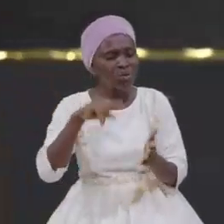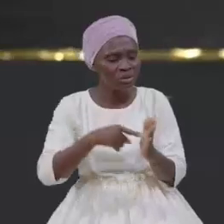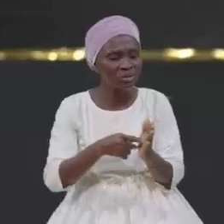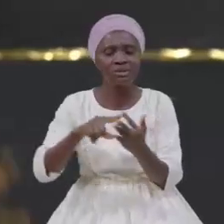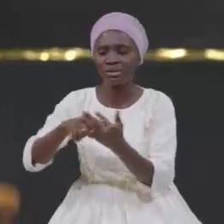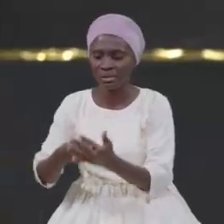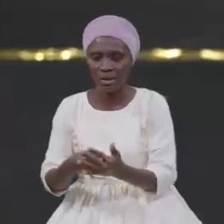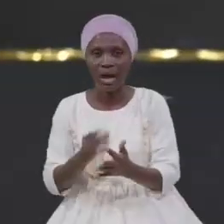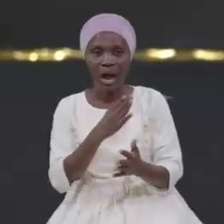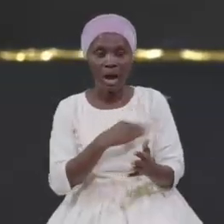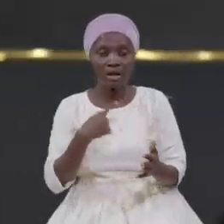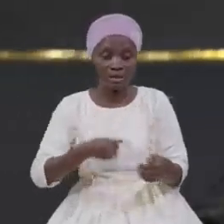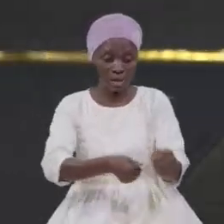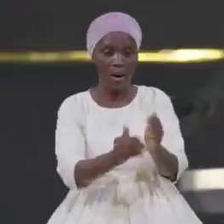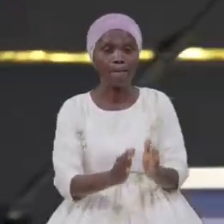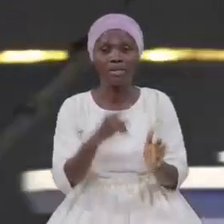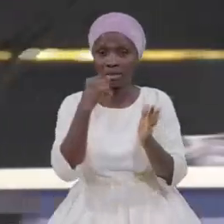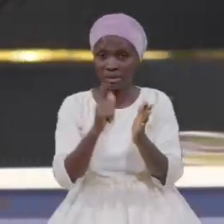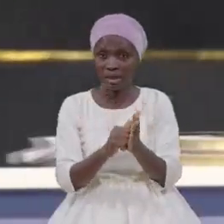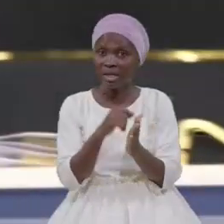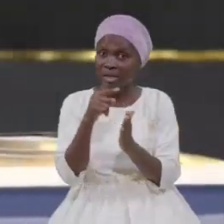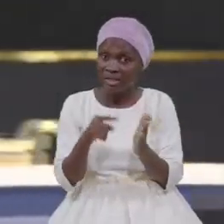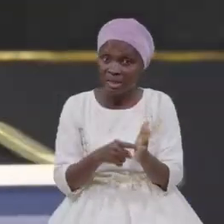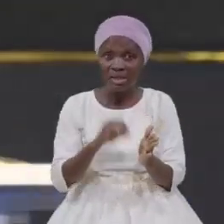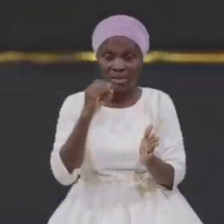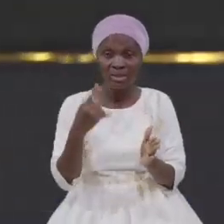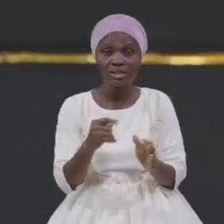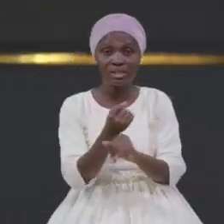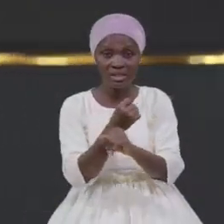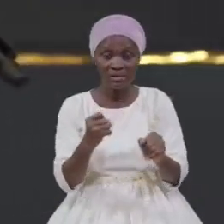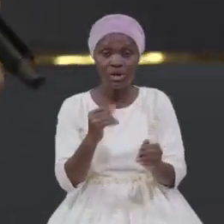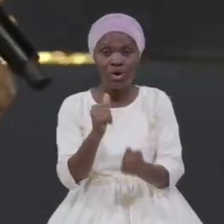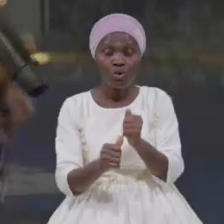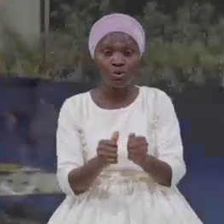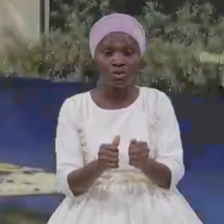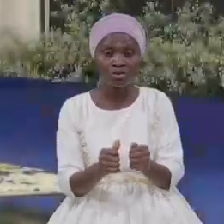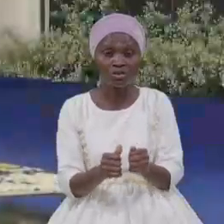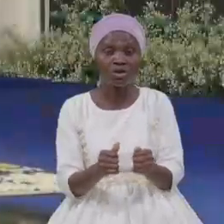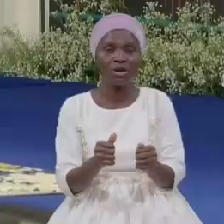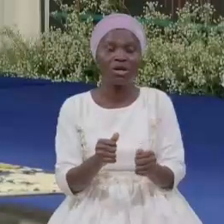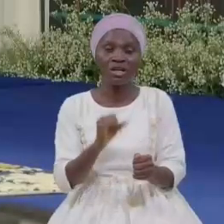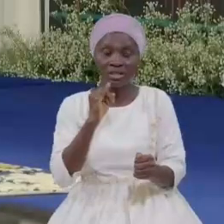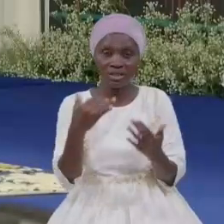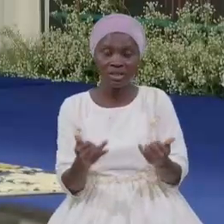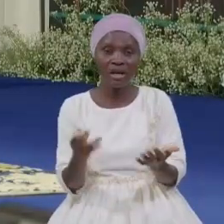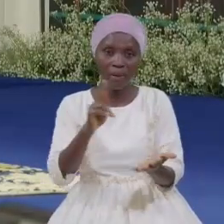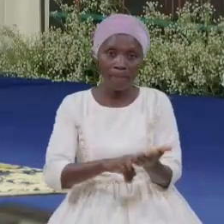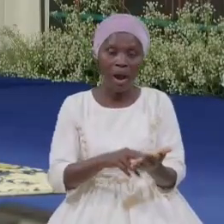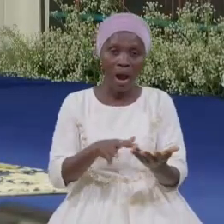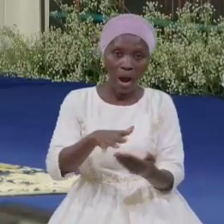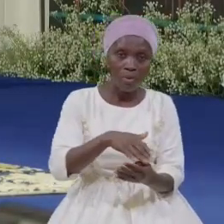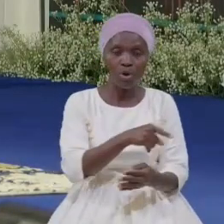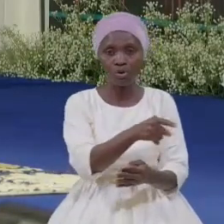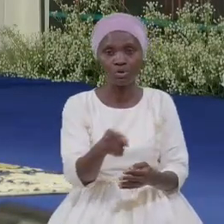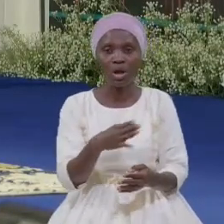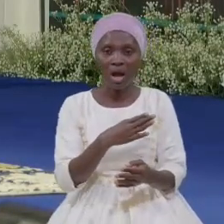the salvation which is now reported among you. And you'll testify of